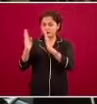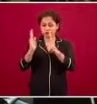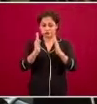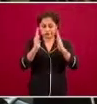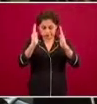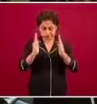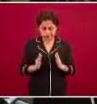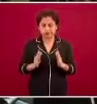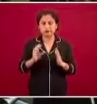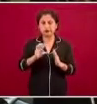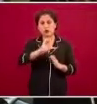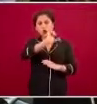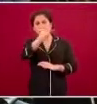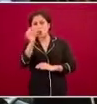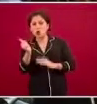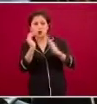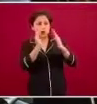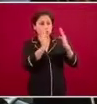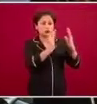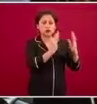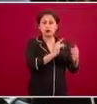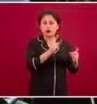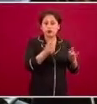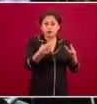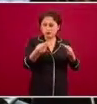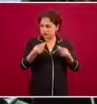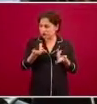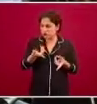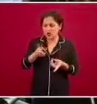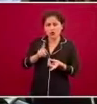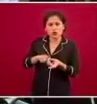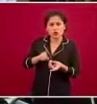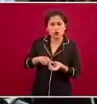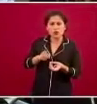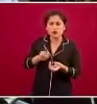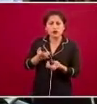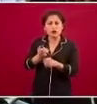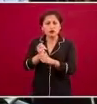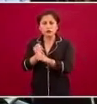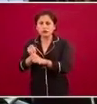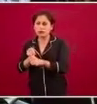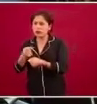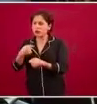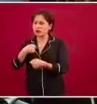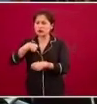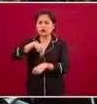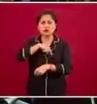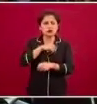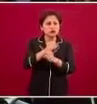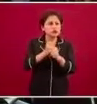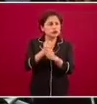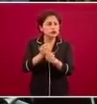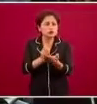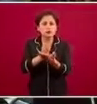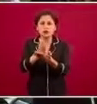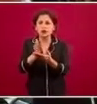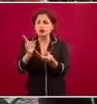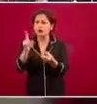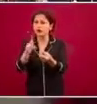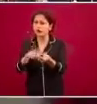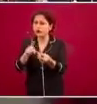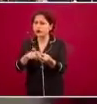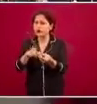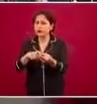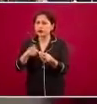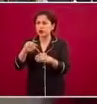other half, we don't have access to this information. We don't know where these patients are hospitalized. We don't know